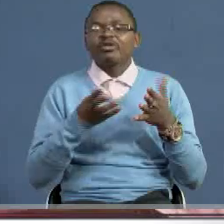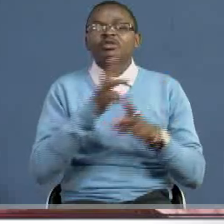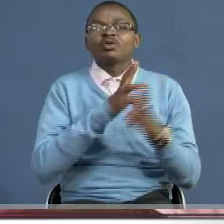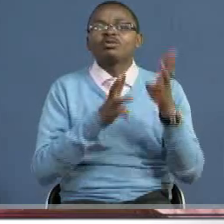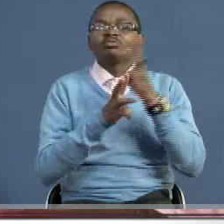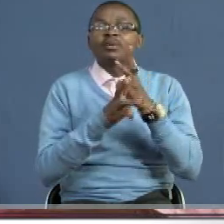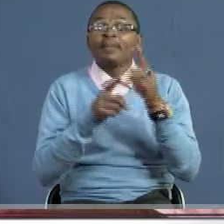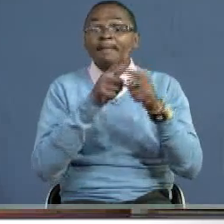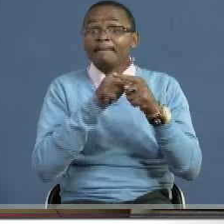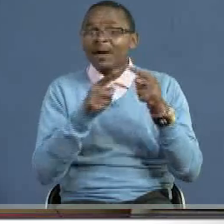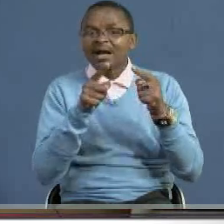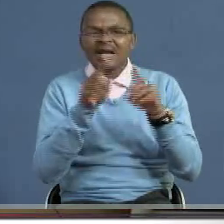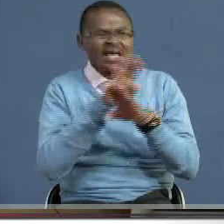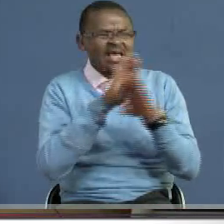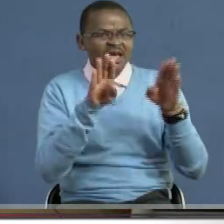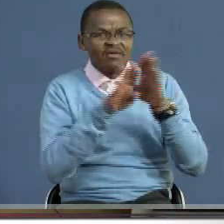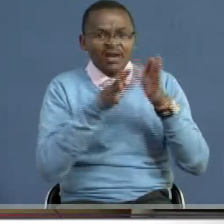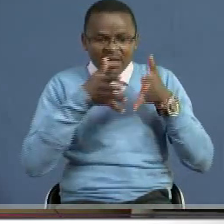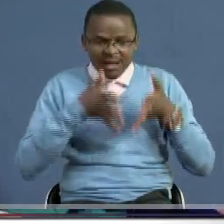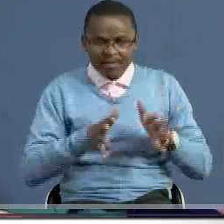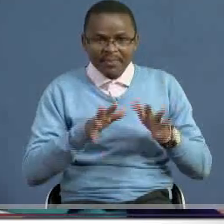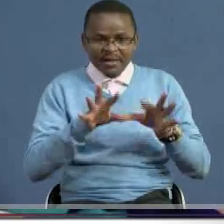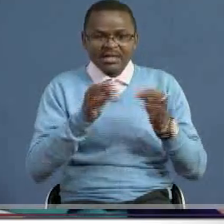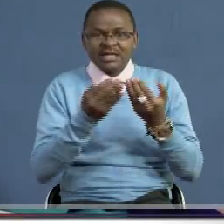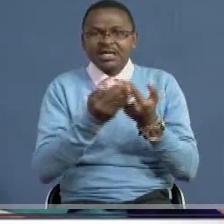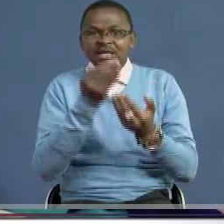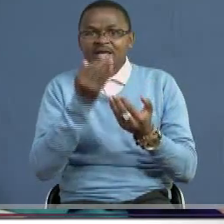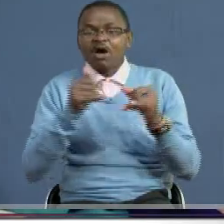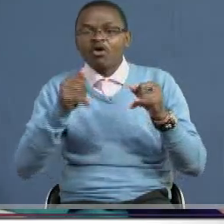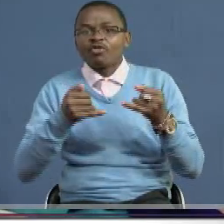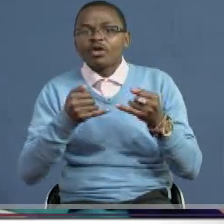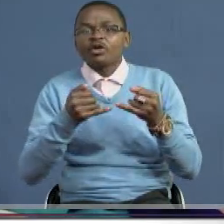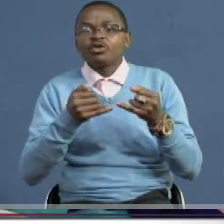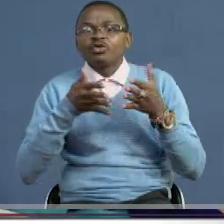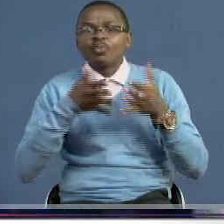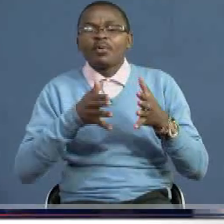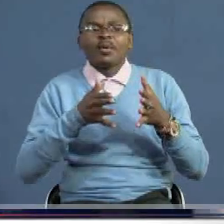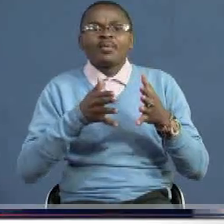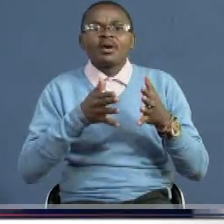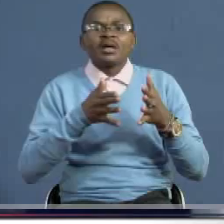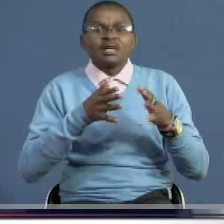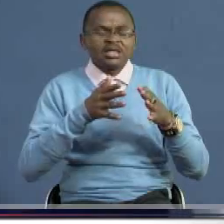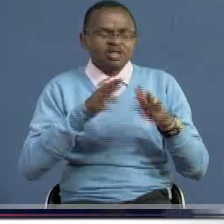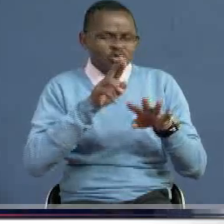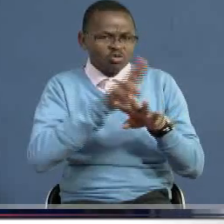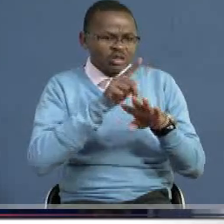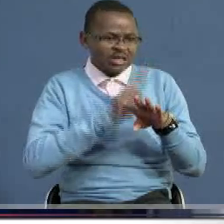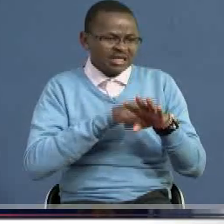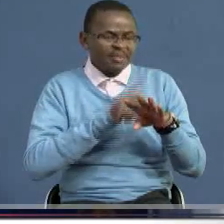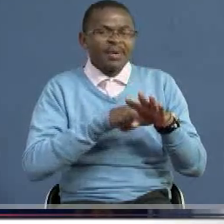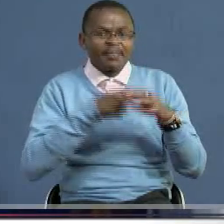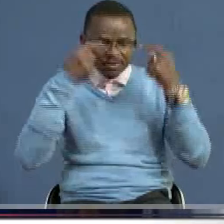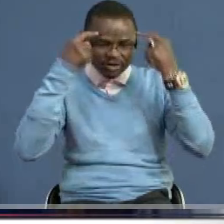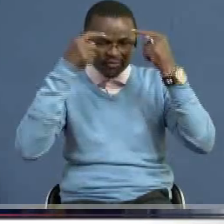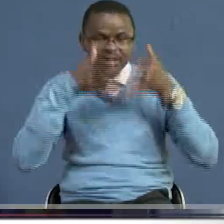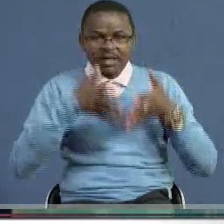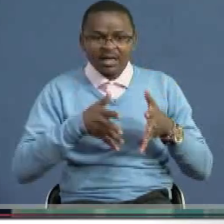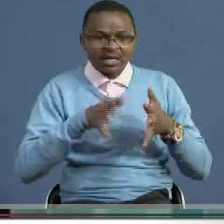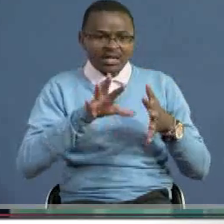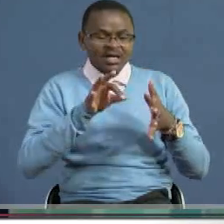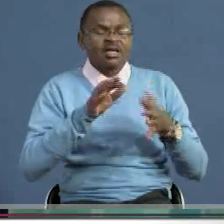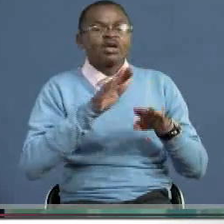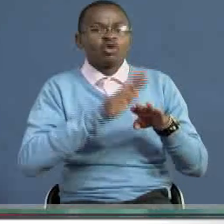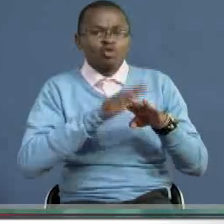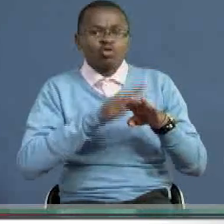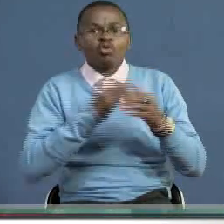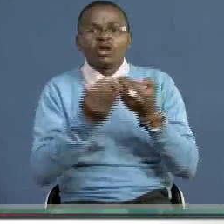world. But with every birth is a challenge of taking care of the newborn, and with parents spending less time in the hospital after successful delivery, taking good care